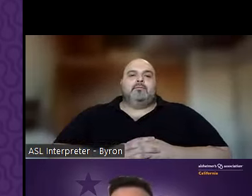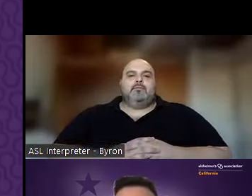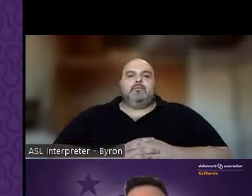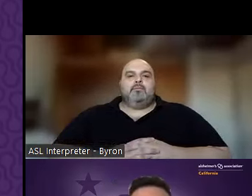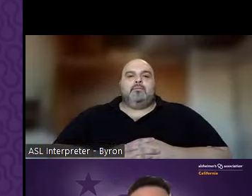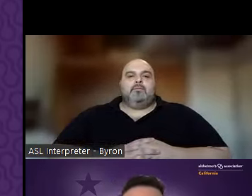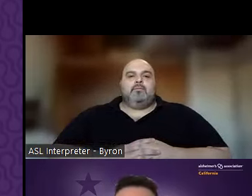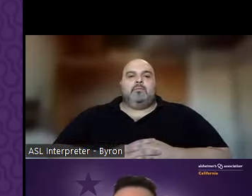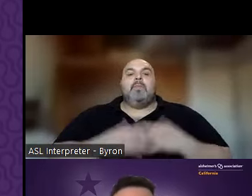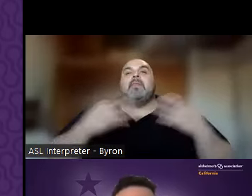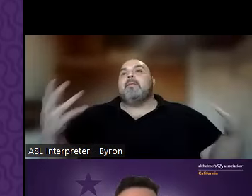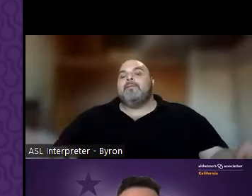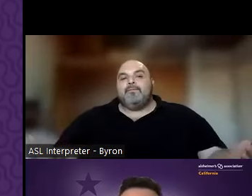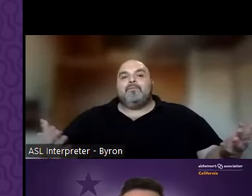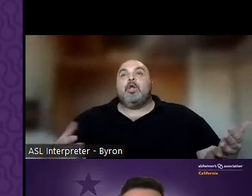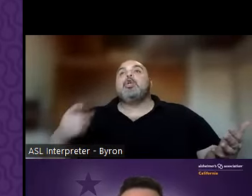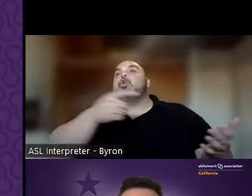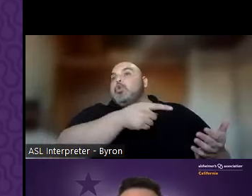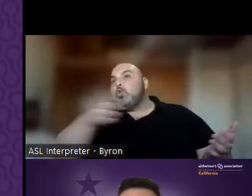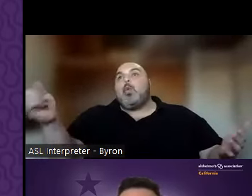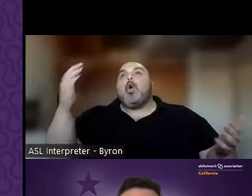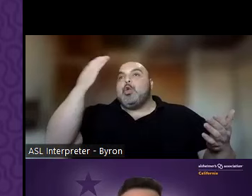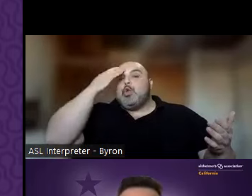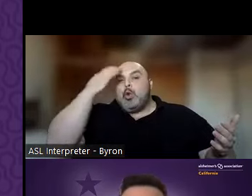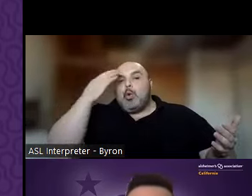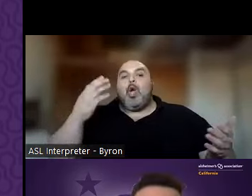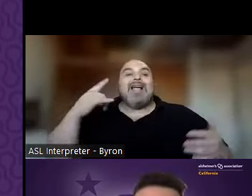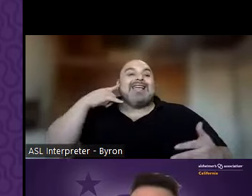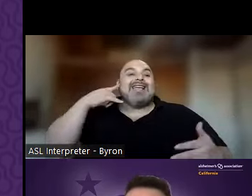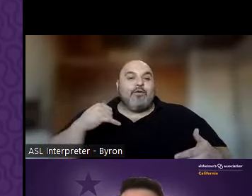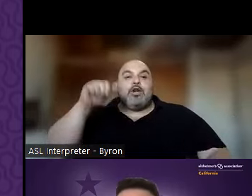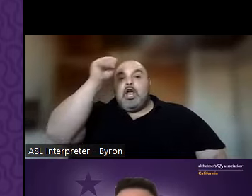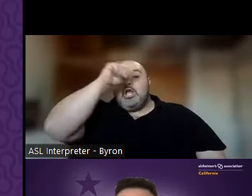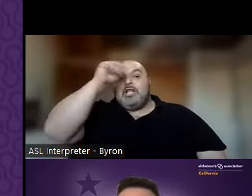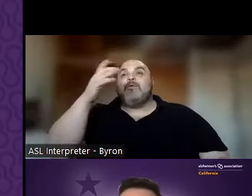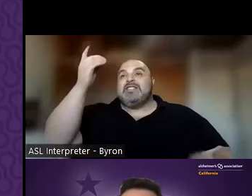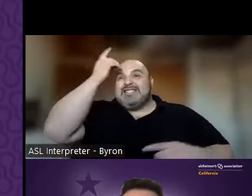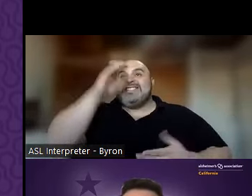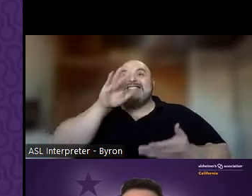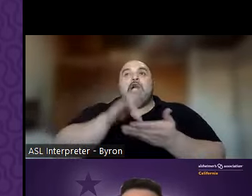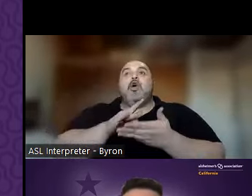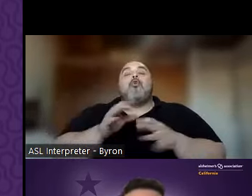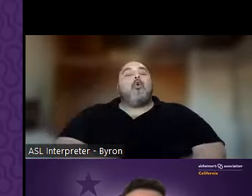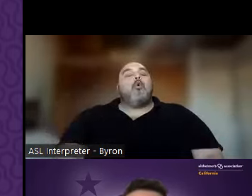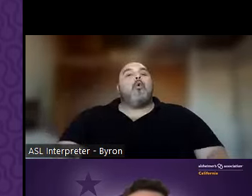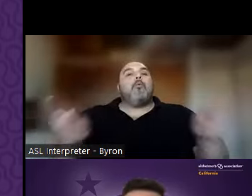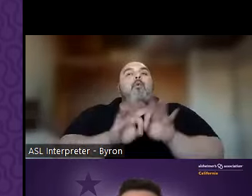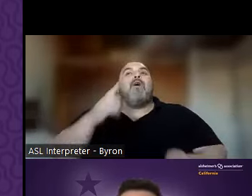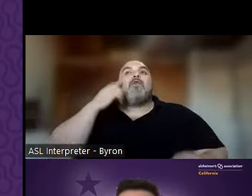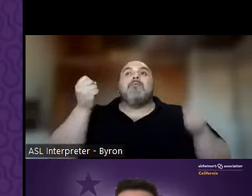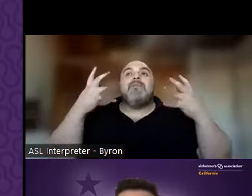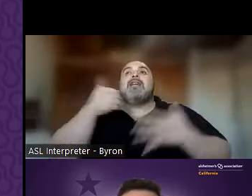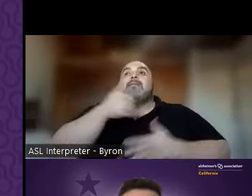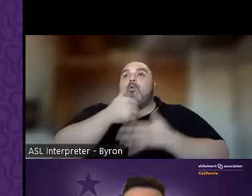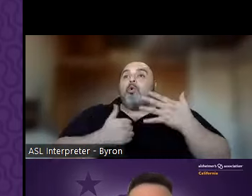So, as you all know, the California Alzheimer's Disease Centers are absolutely crucial to a number of the priorities of